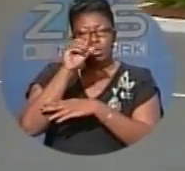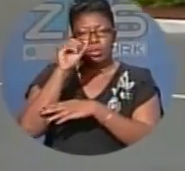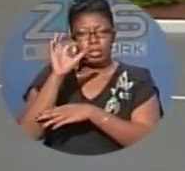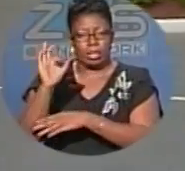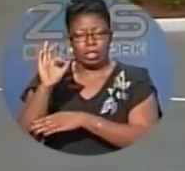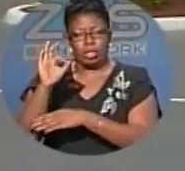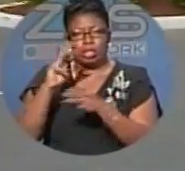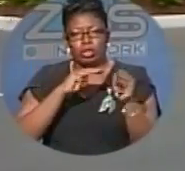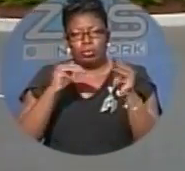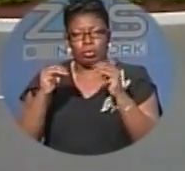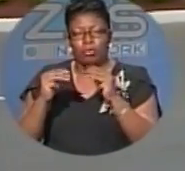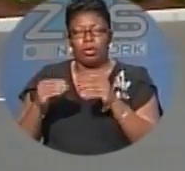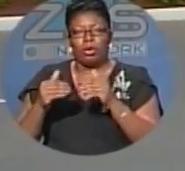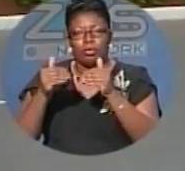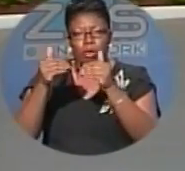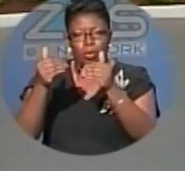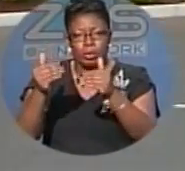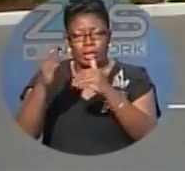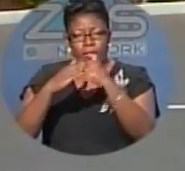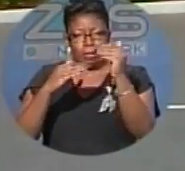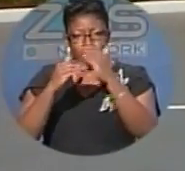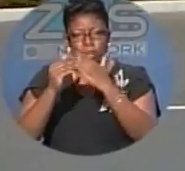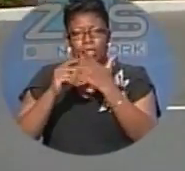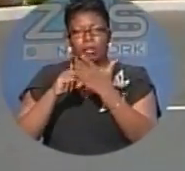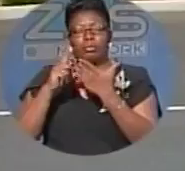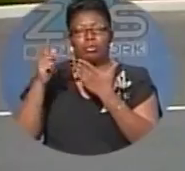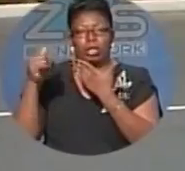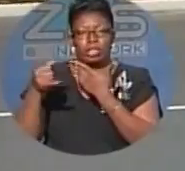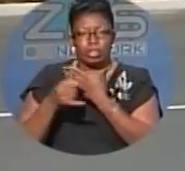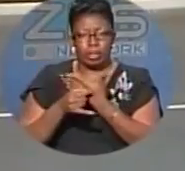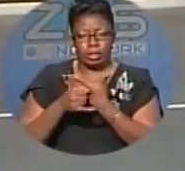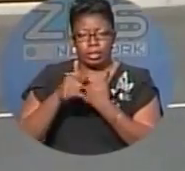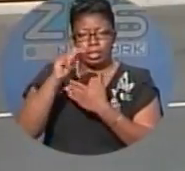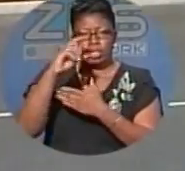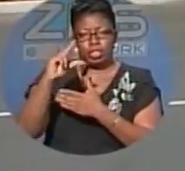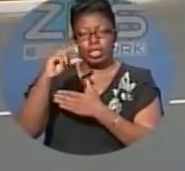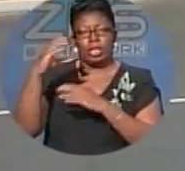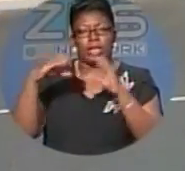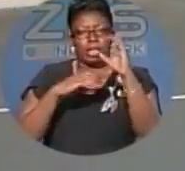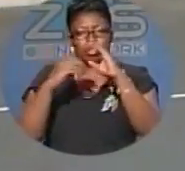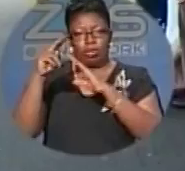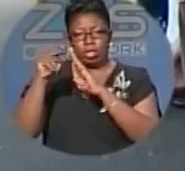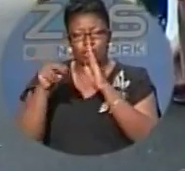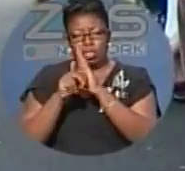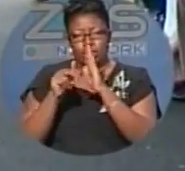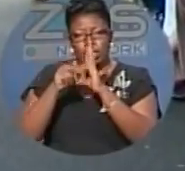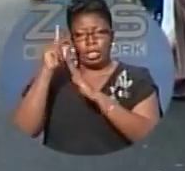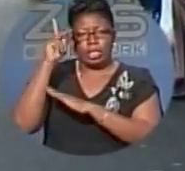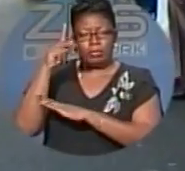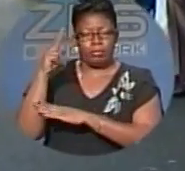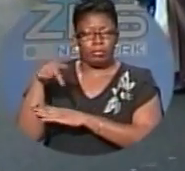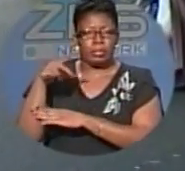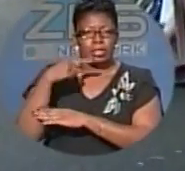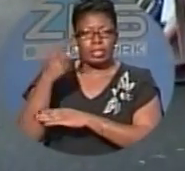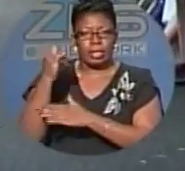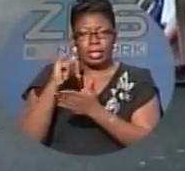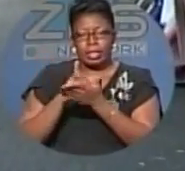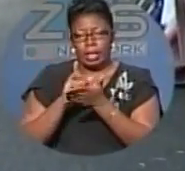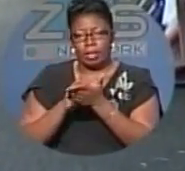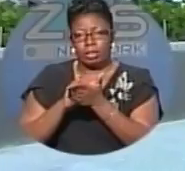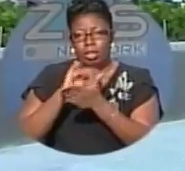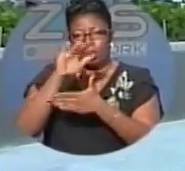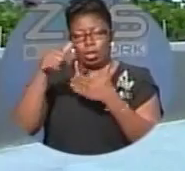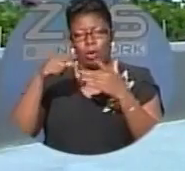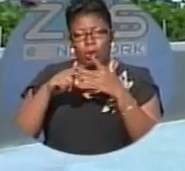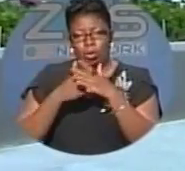forward. Spearheading the building project was CGT Construction. Its Vice President Wayne Trico says it was then all